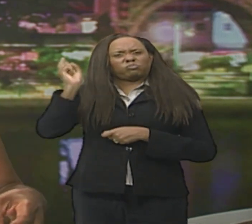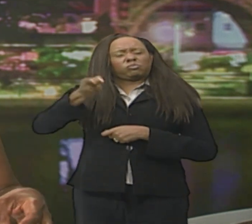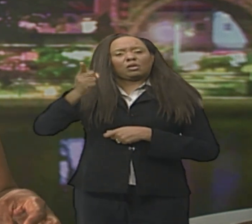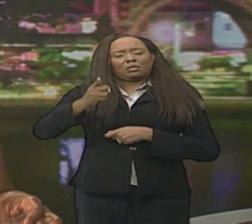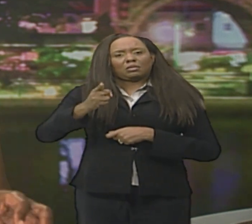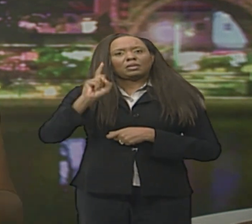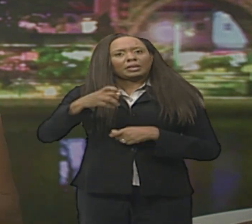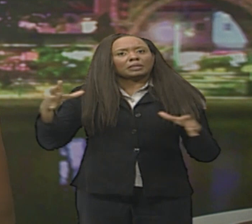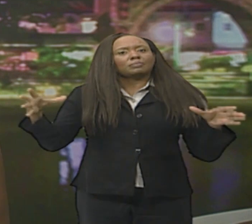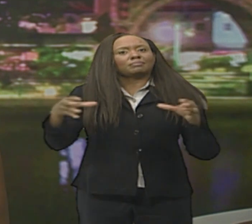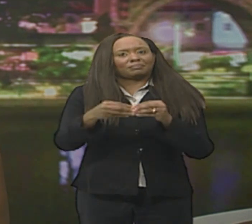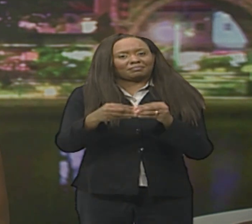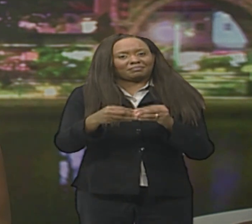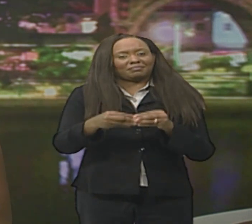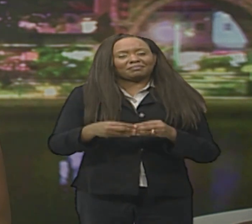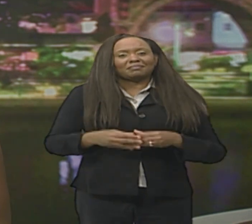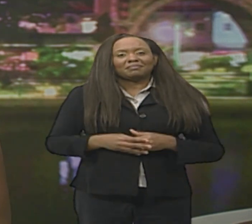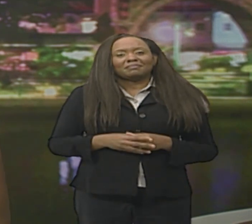come together.